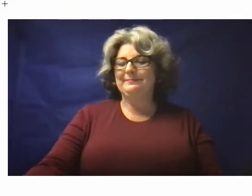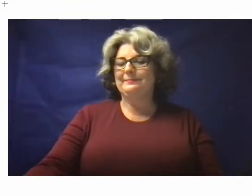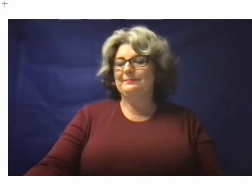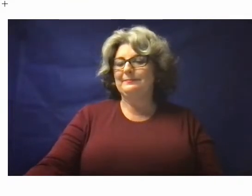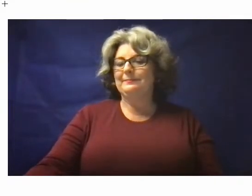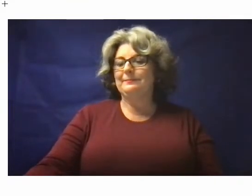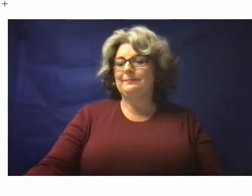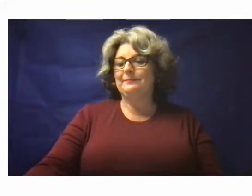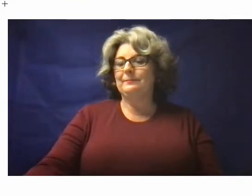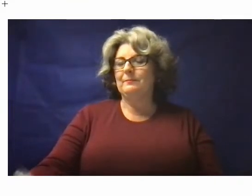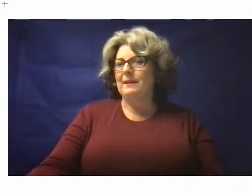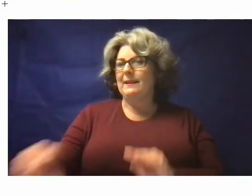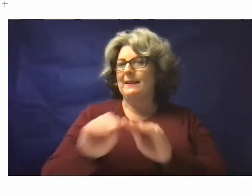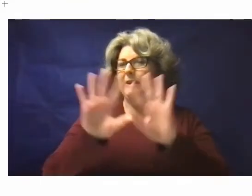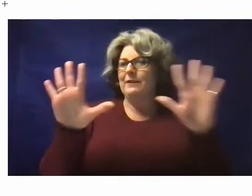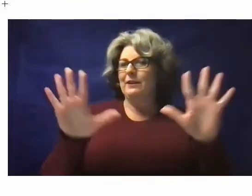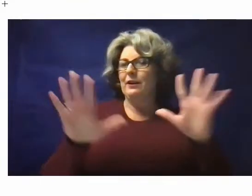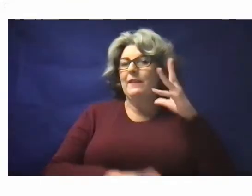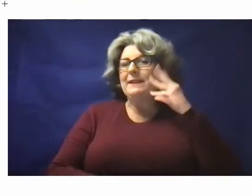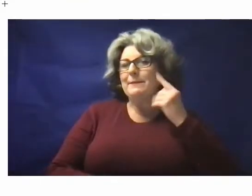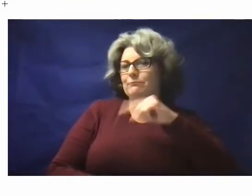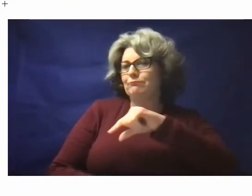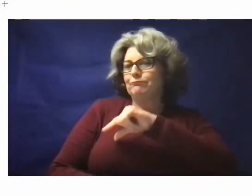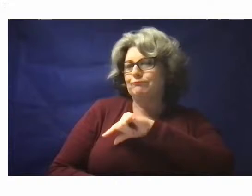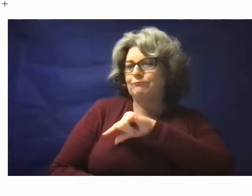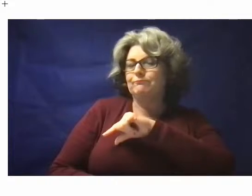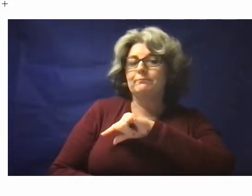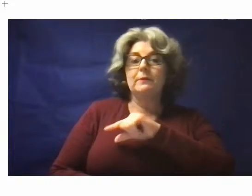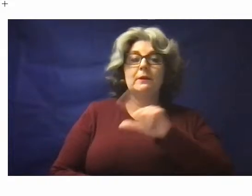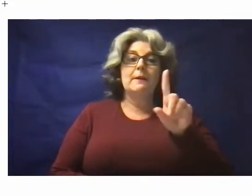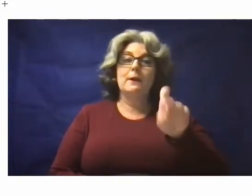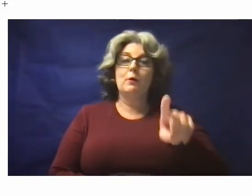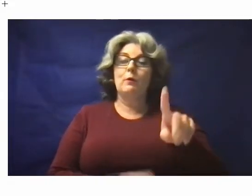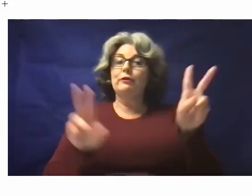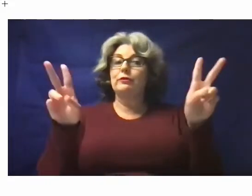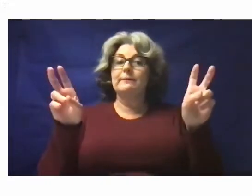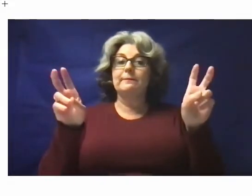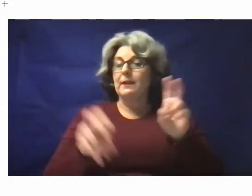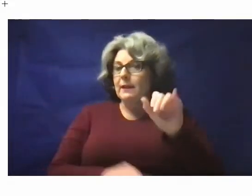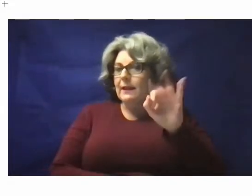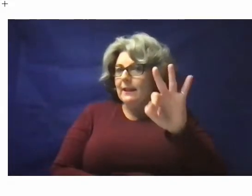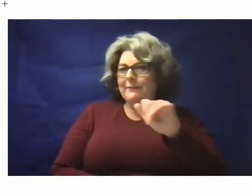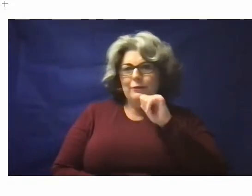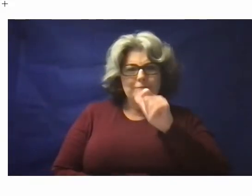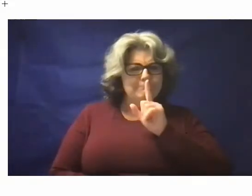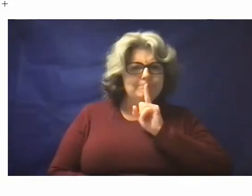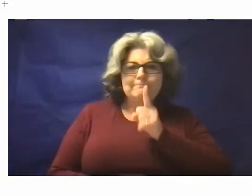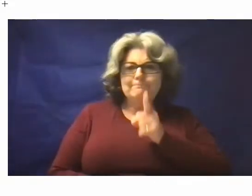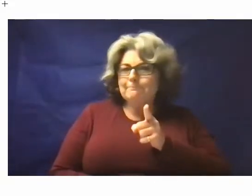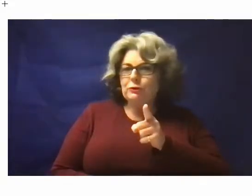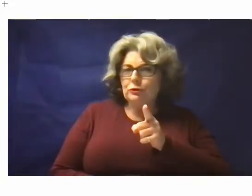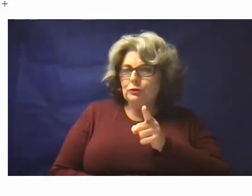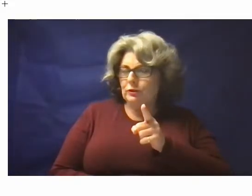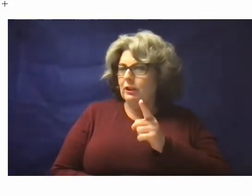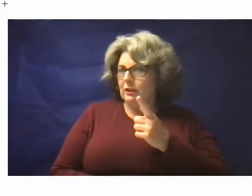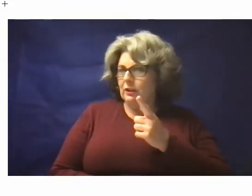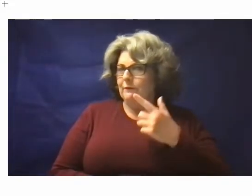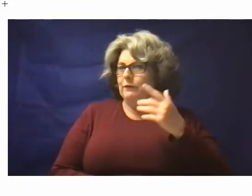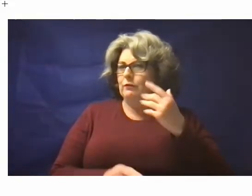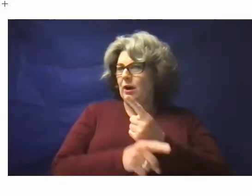on some of the experience and qualifications. So the question is, if you are unsure if you have the correct experience